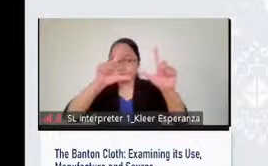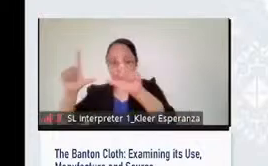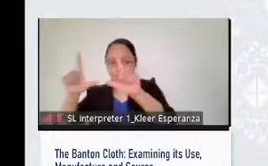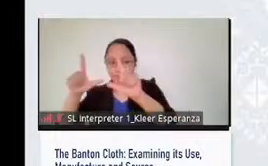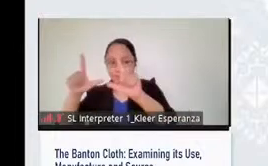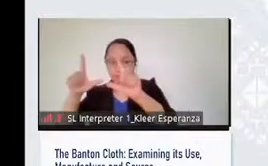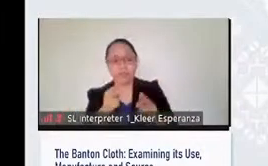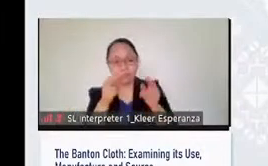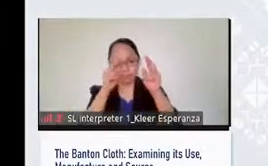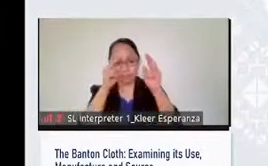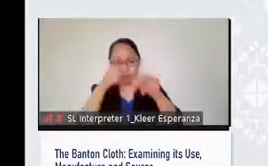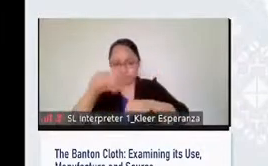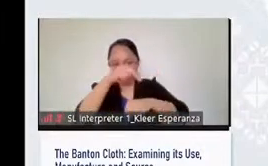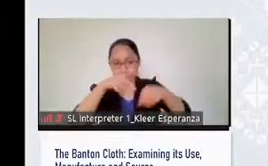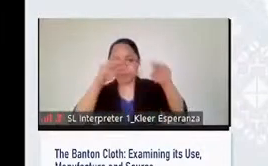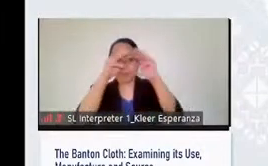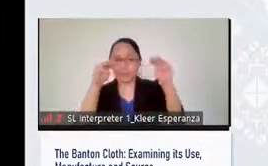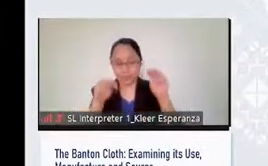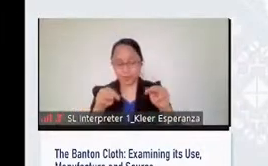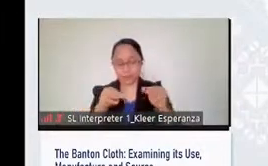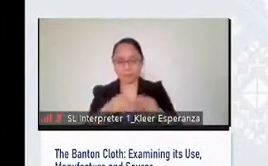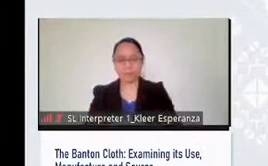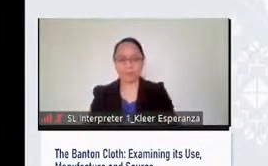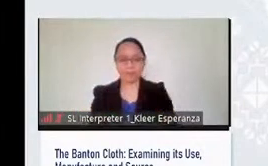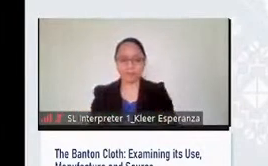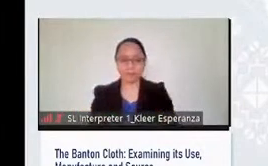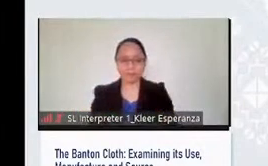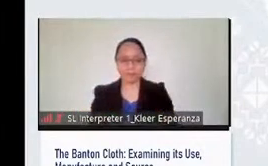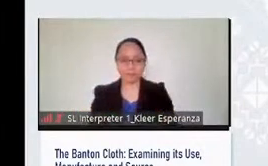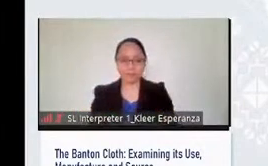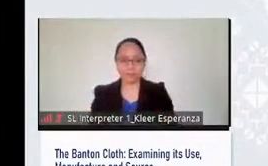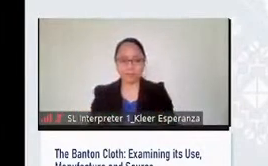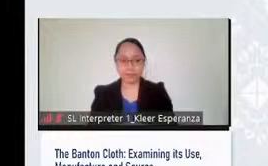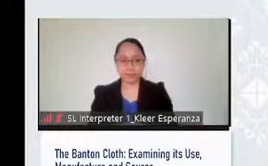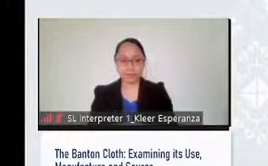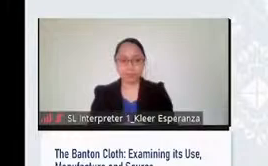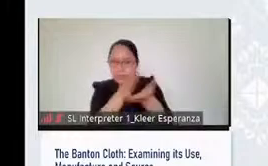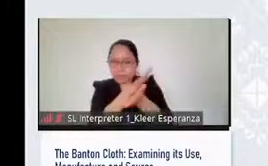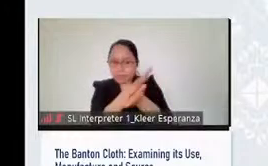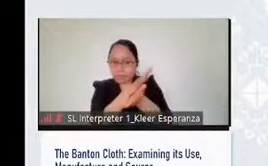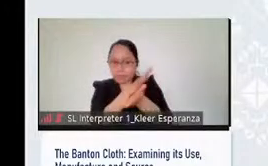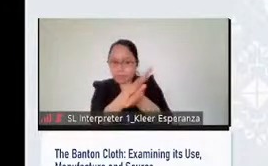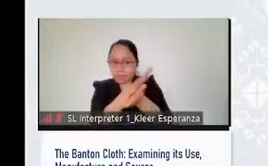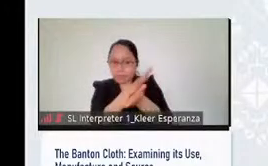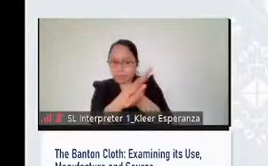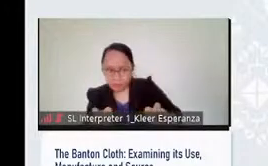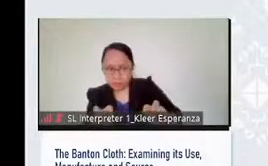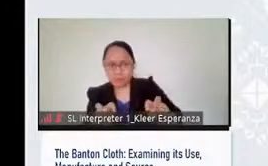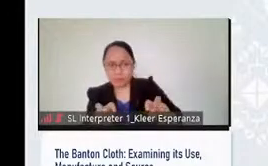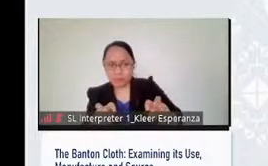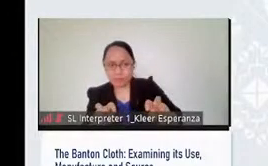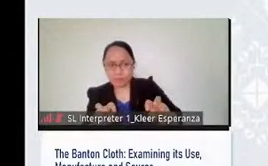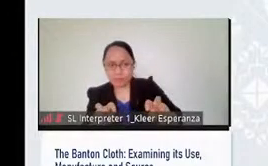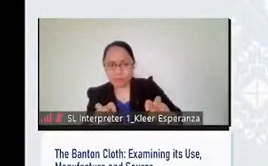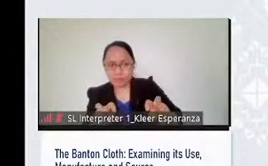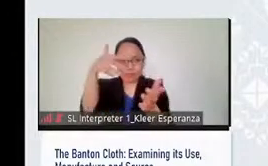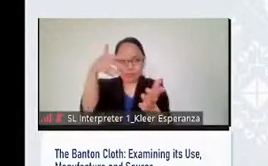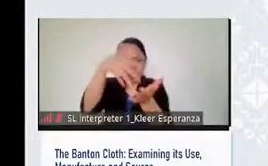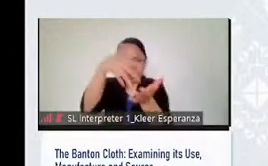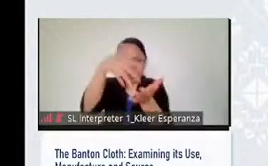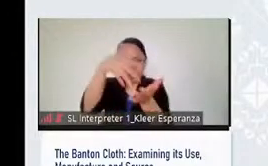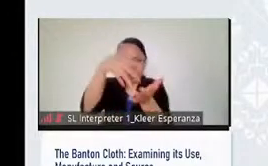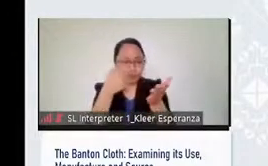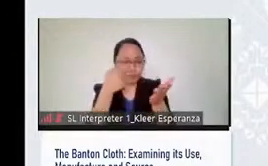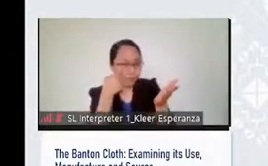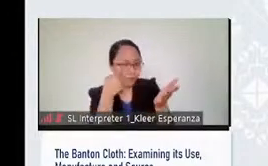This paper aims to determine the use, manufacture, and source of the fragments to answer the often asked question, if the Banton cloths were